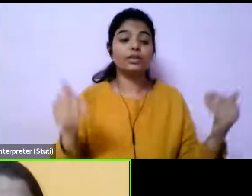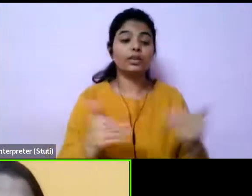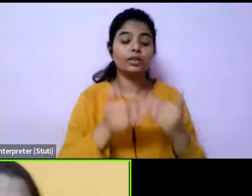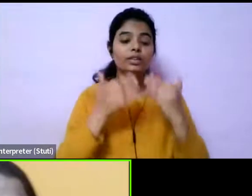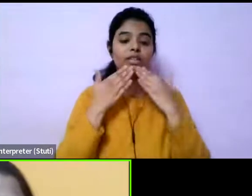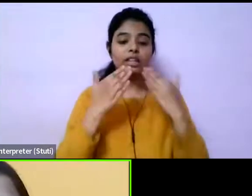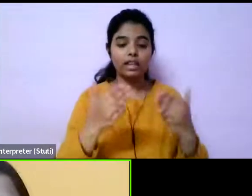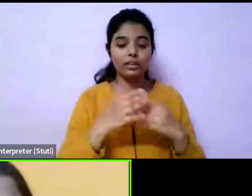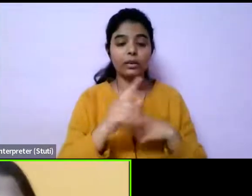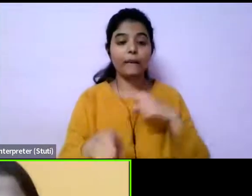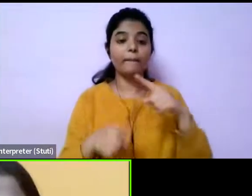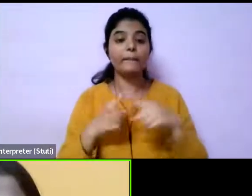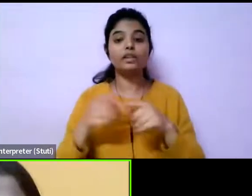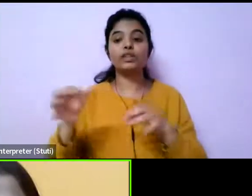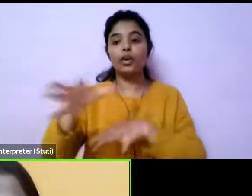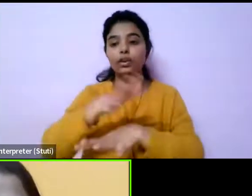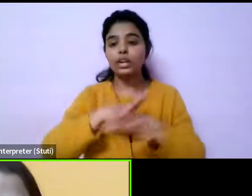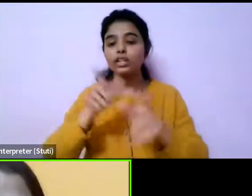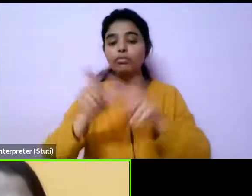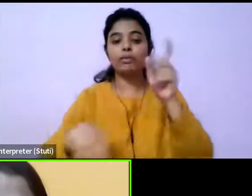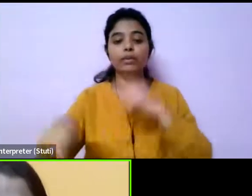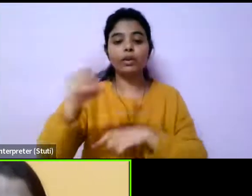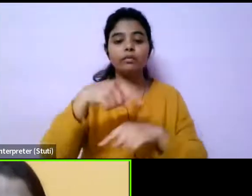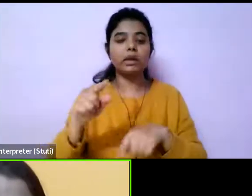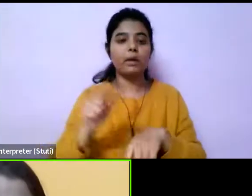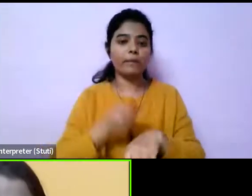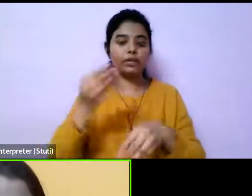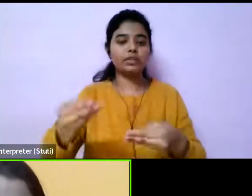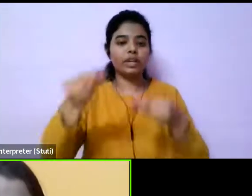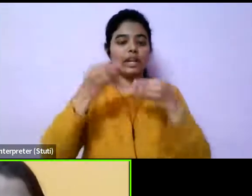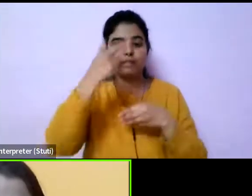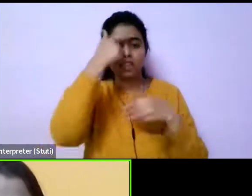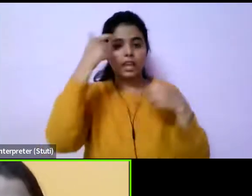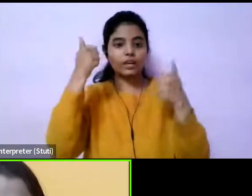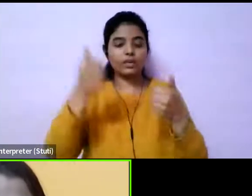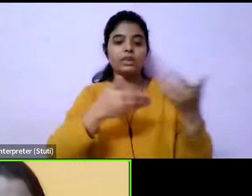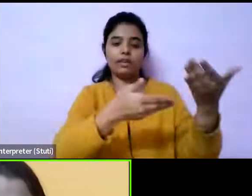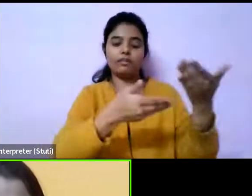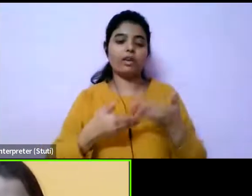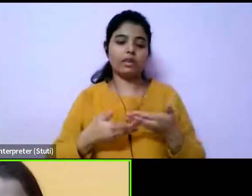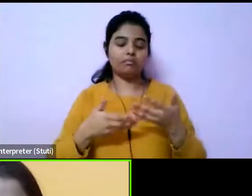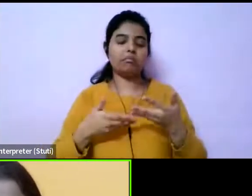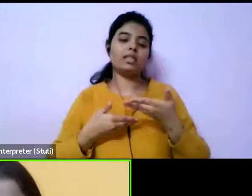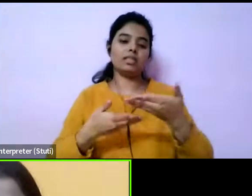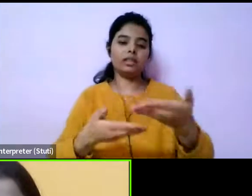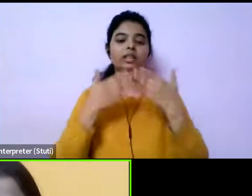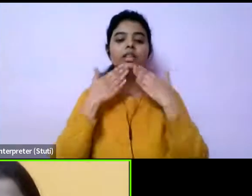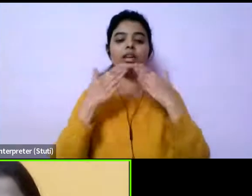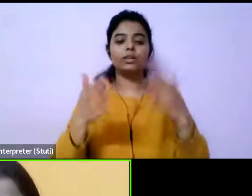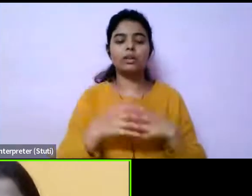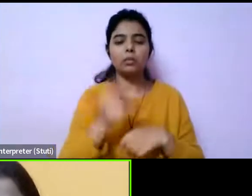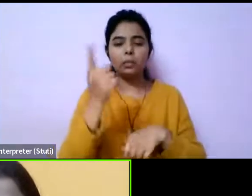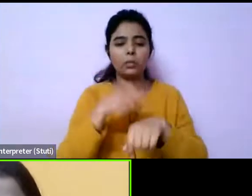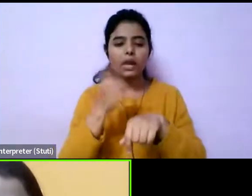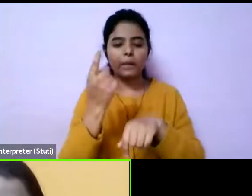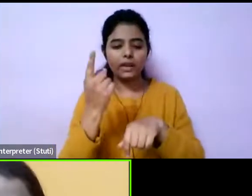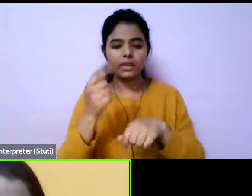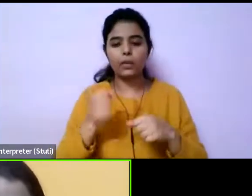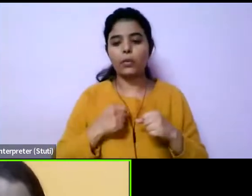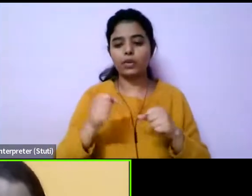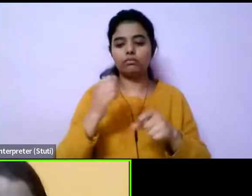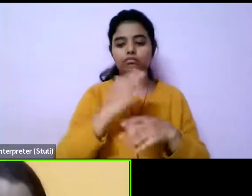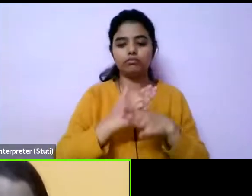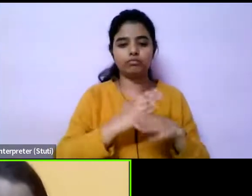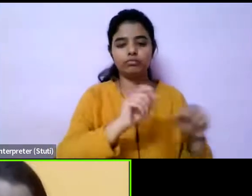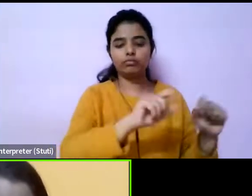and thank you for the organizers for giving me the opportunity to present here today. Just give me a minute to share my